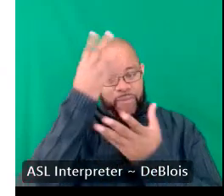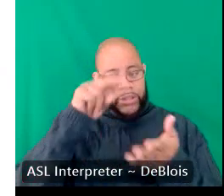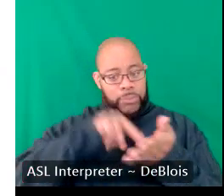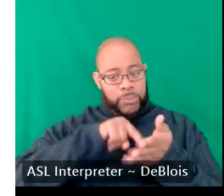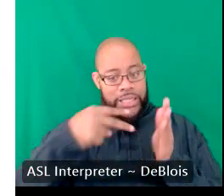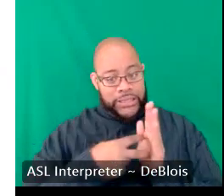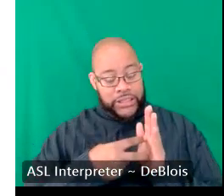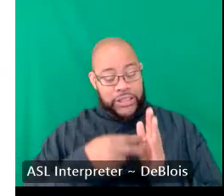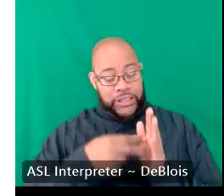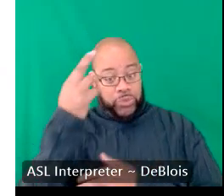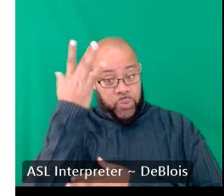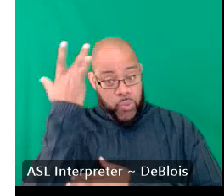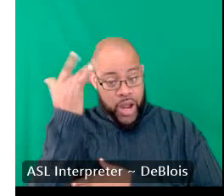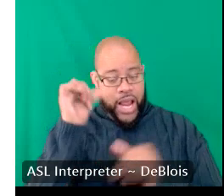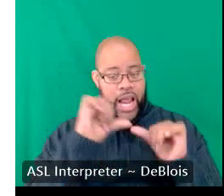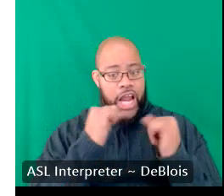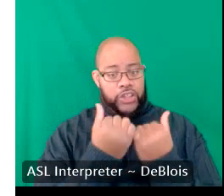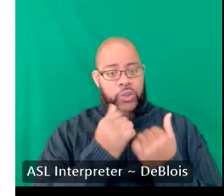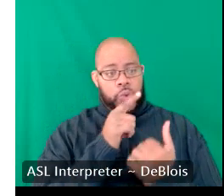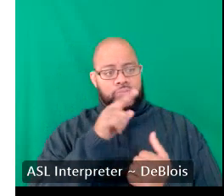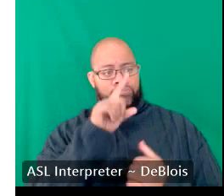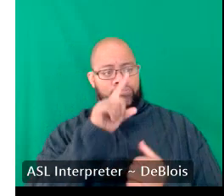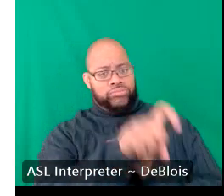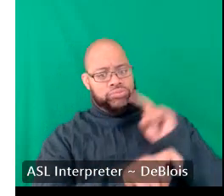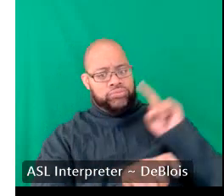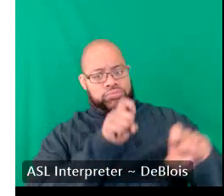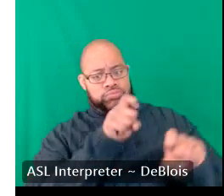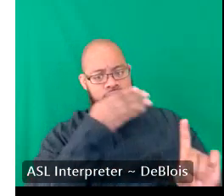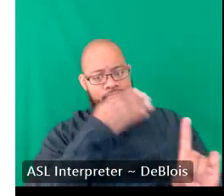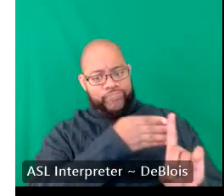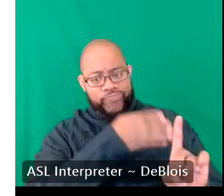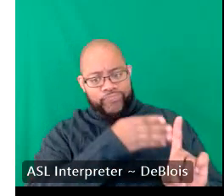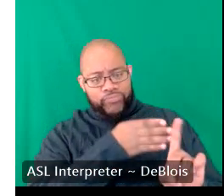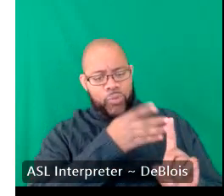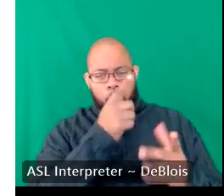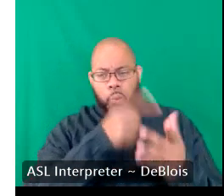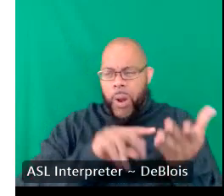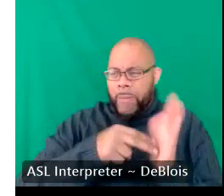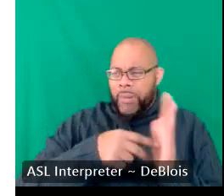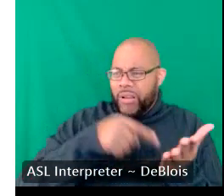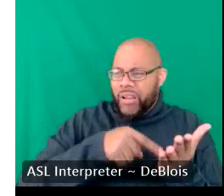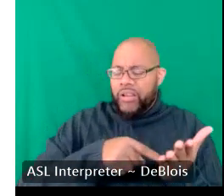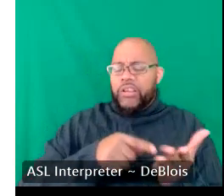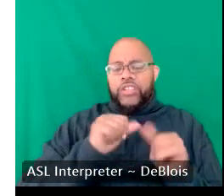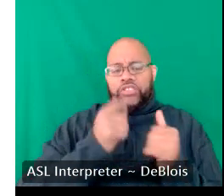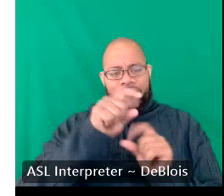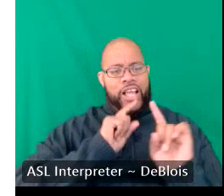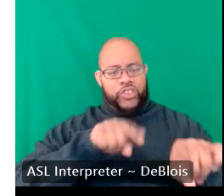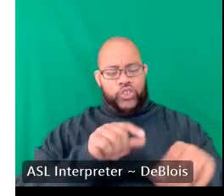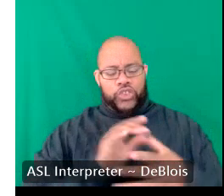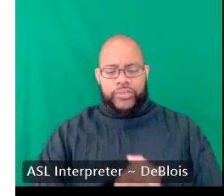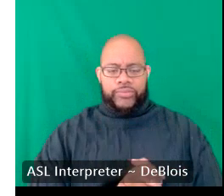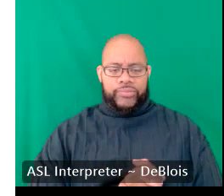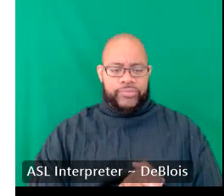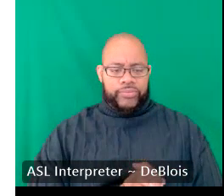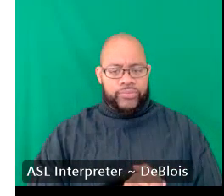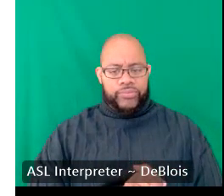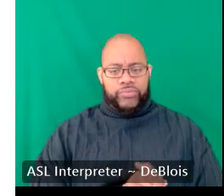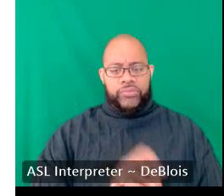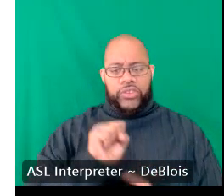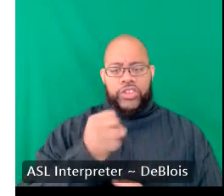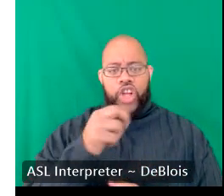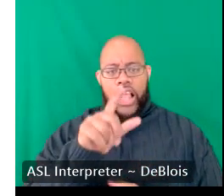because agencies are the ones who get asked what that data means. Shalini, would you like to add to that?